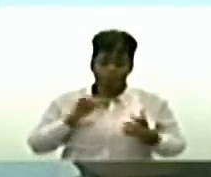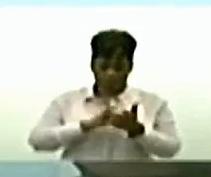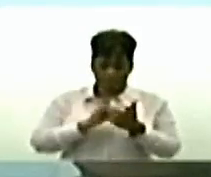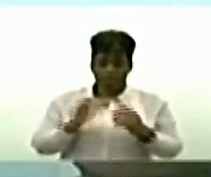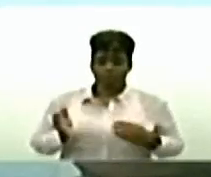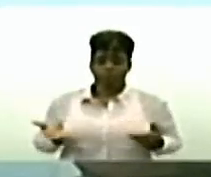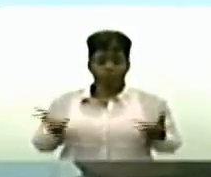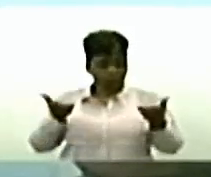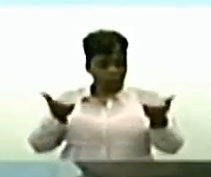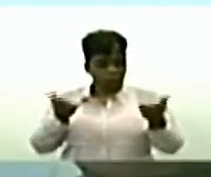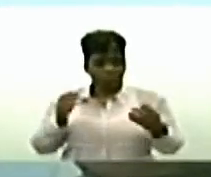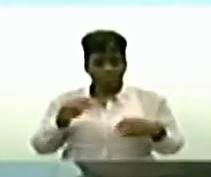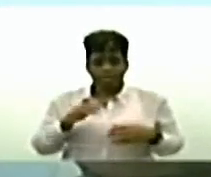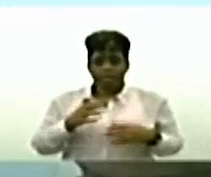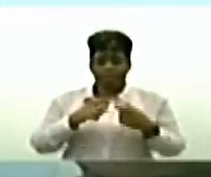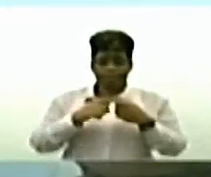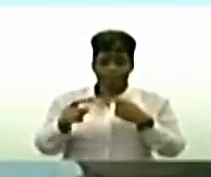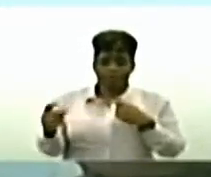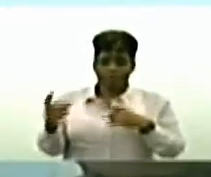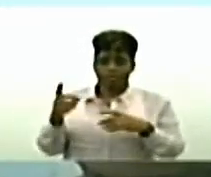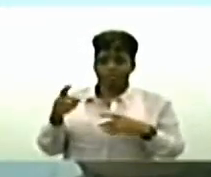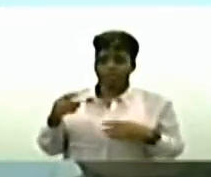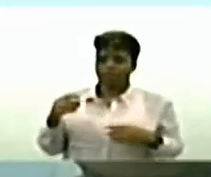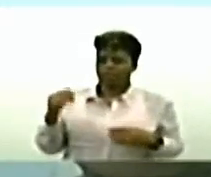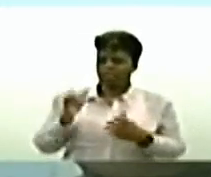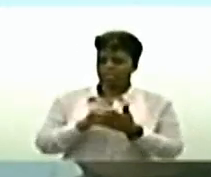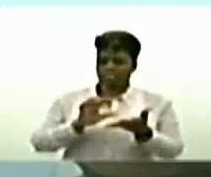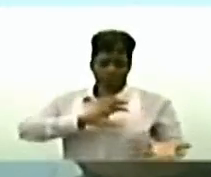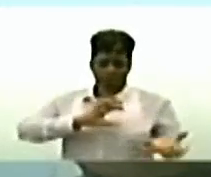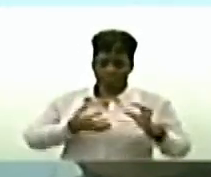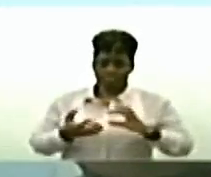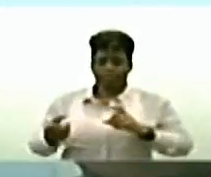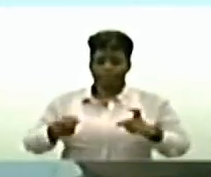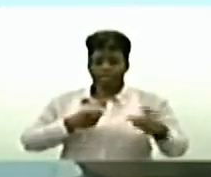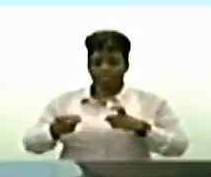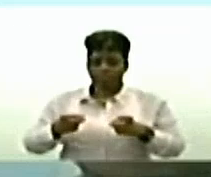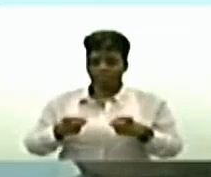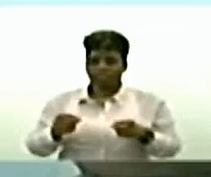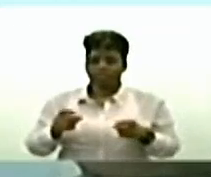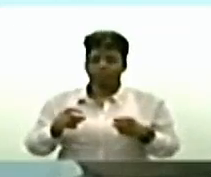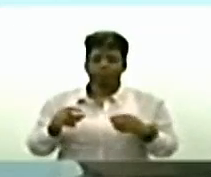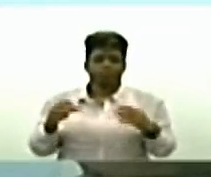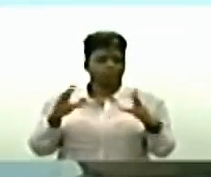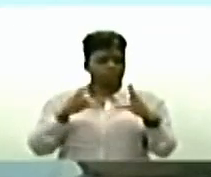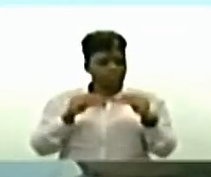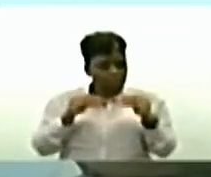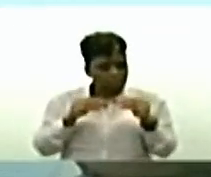disaster management background, because it was a disaster management session, and I said,